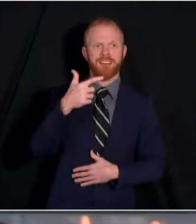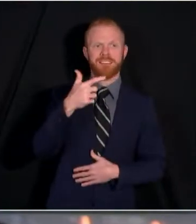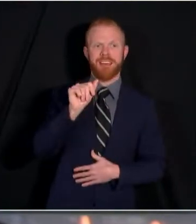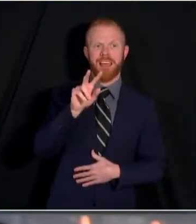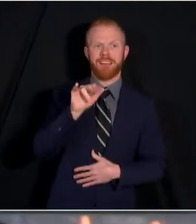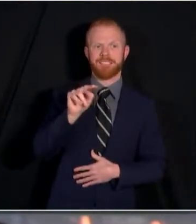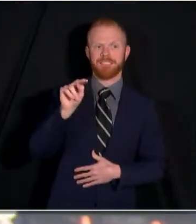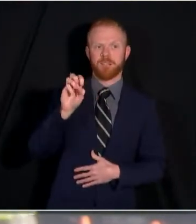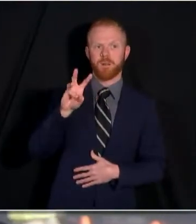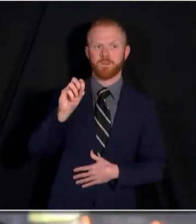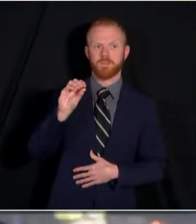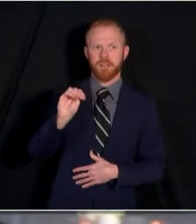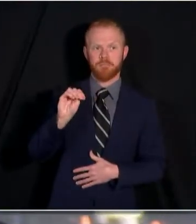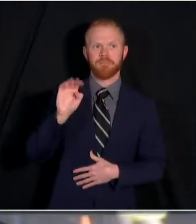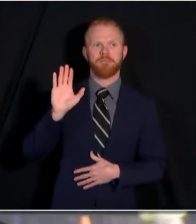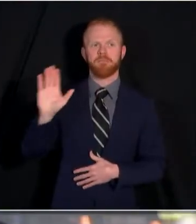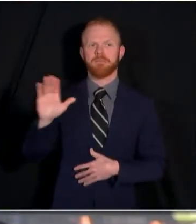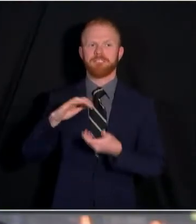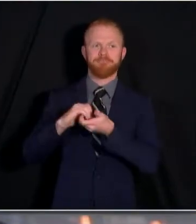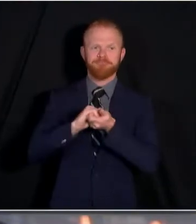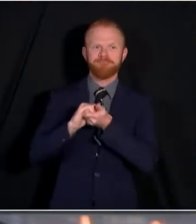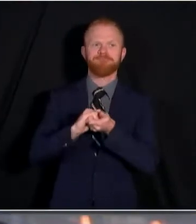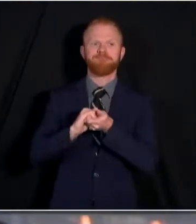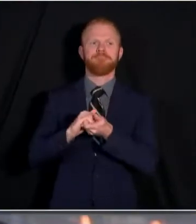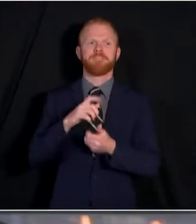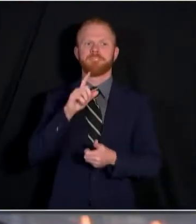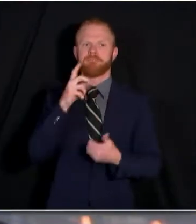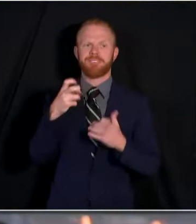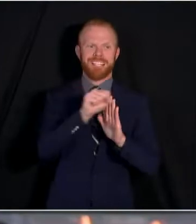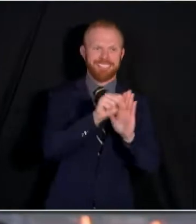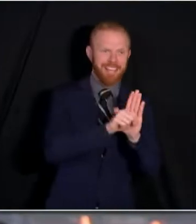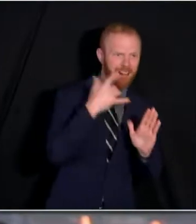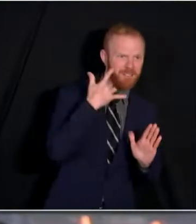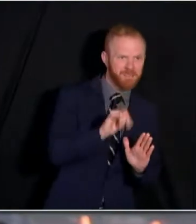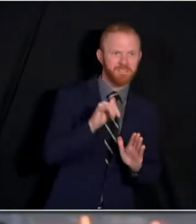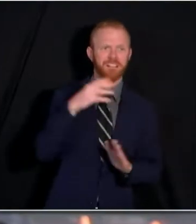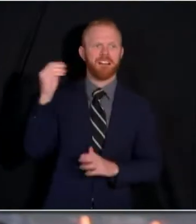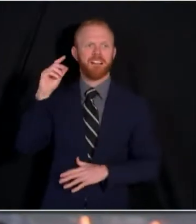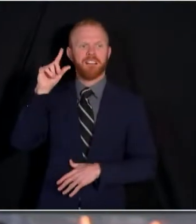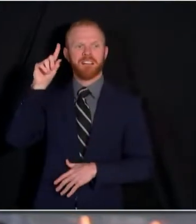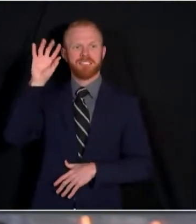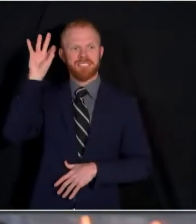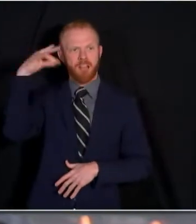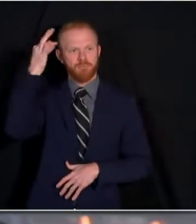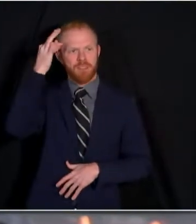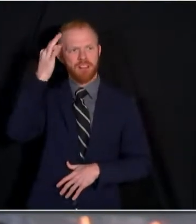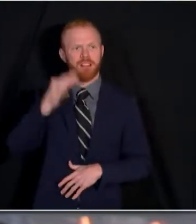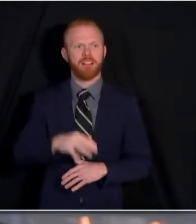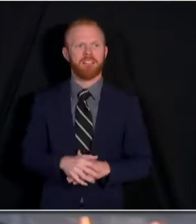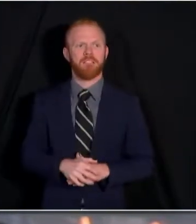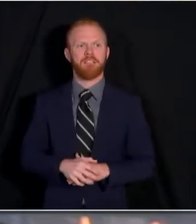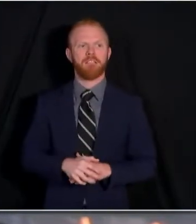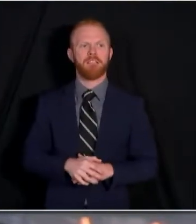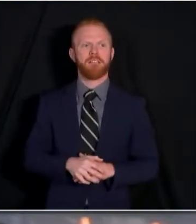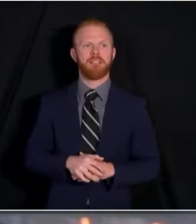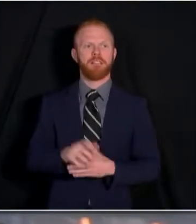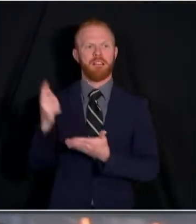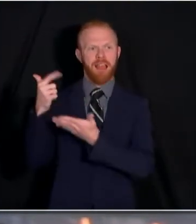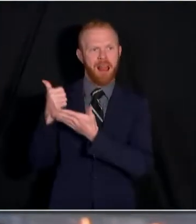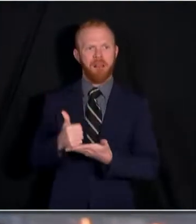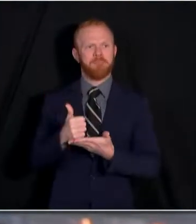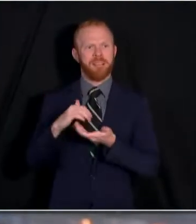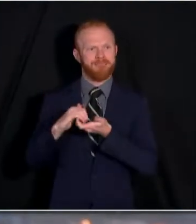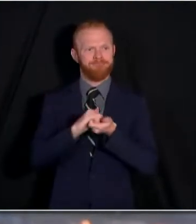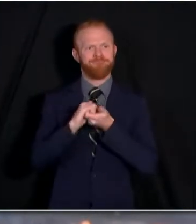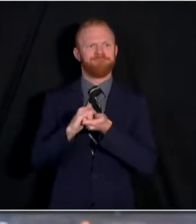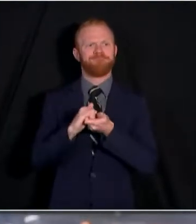partnership between the state of California and the federal government with Joe Biden that makes this come to reality. This is a very